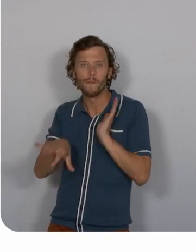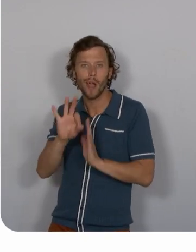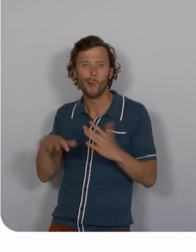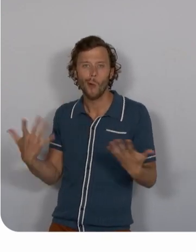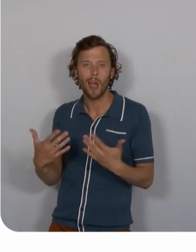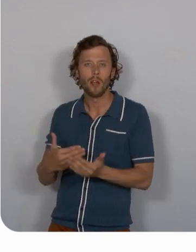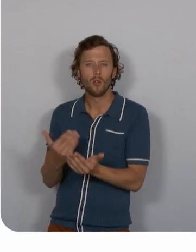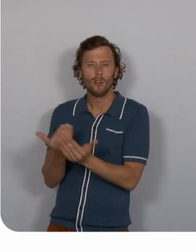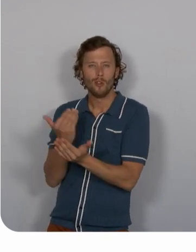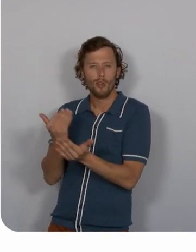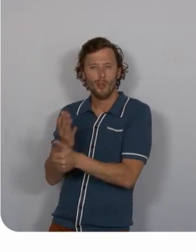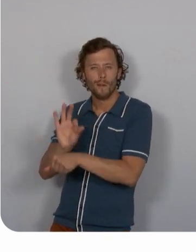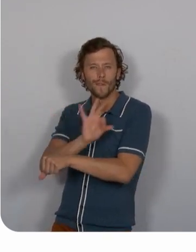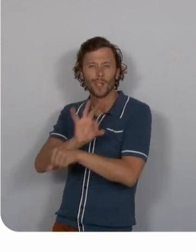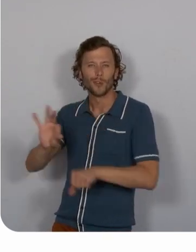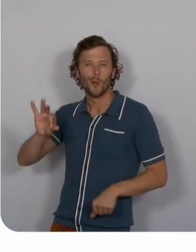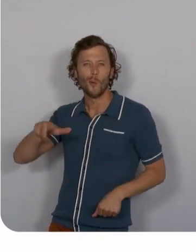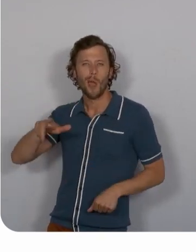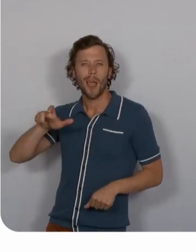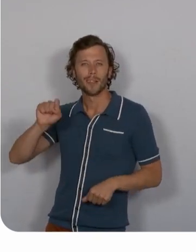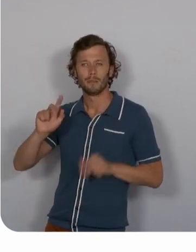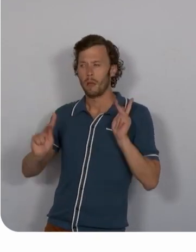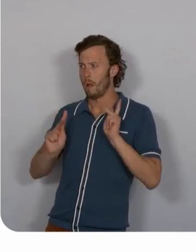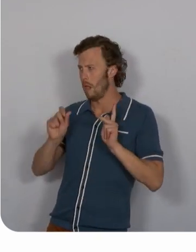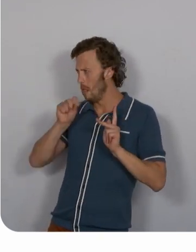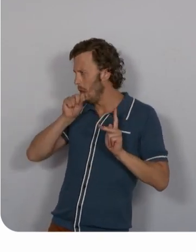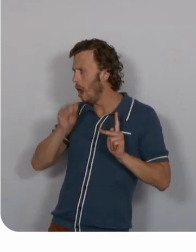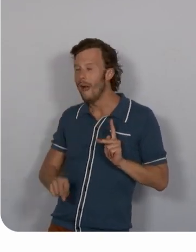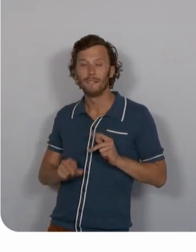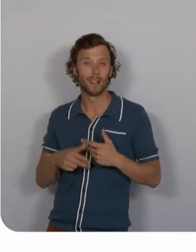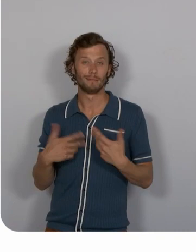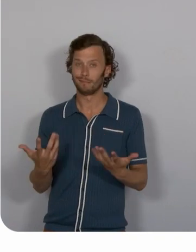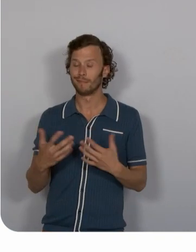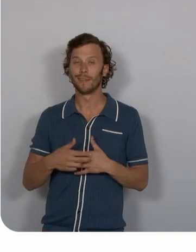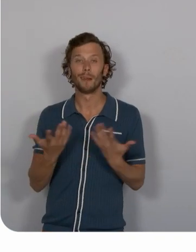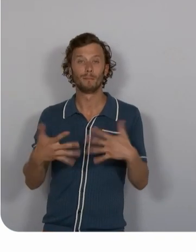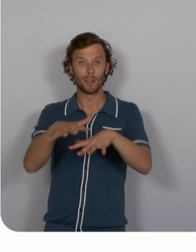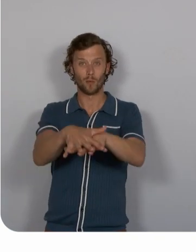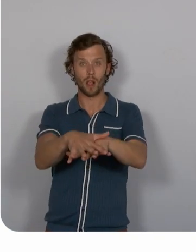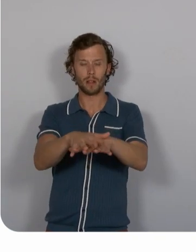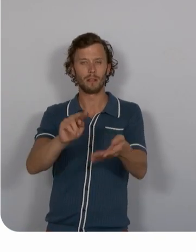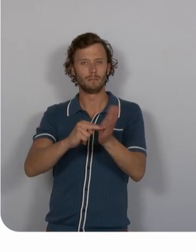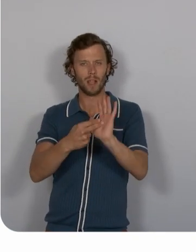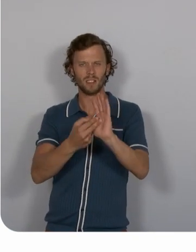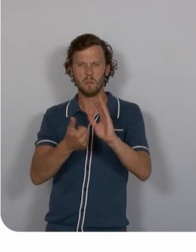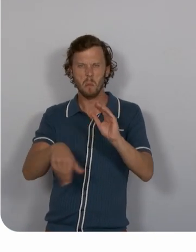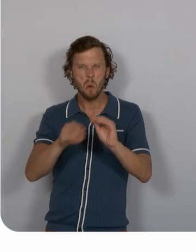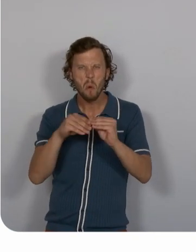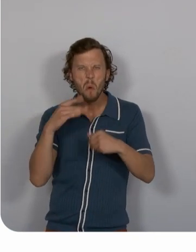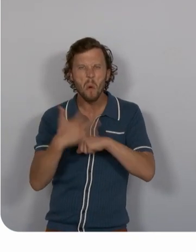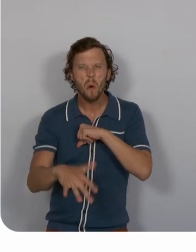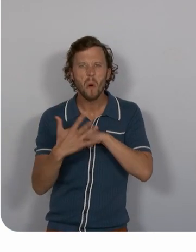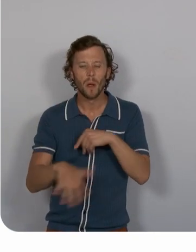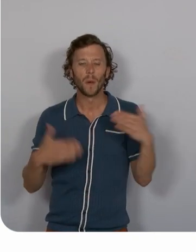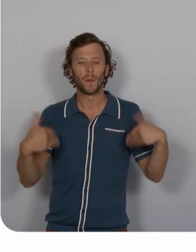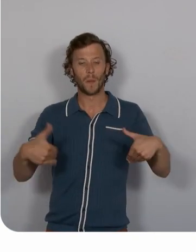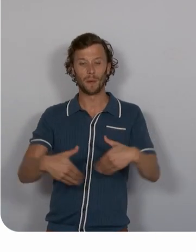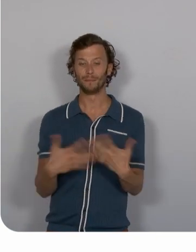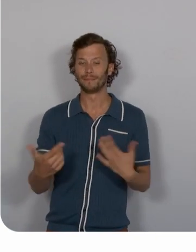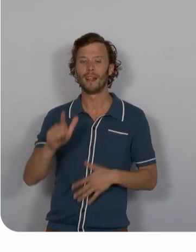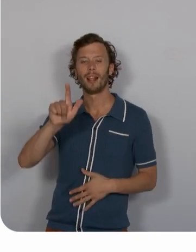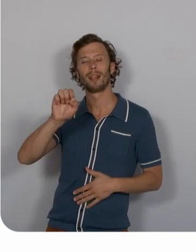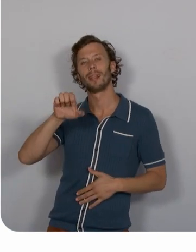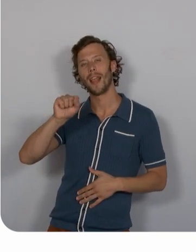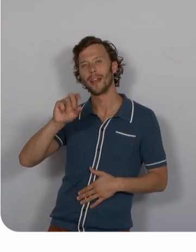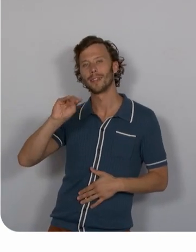of people love. And now with mixed reality, even more is possible. With Les Mills Body Combat,